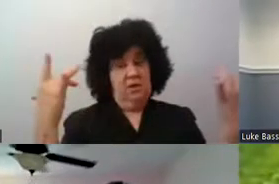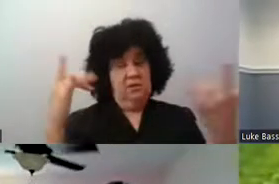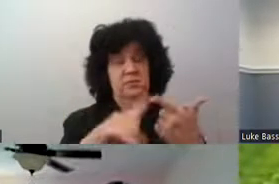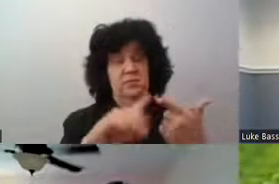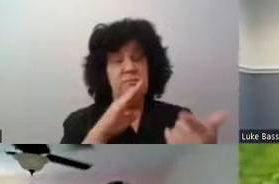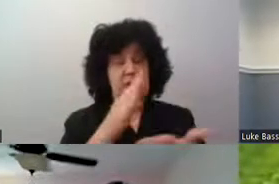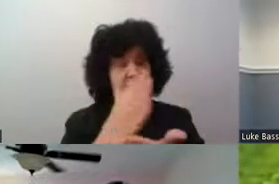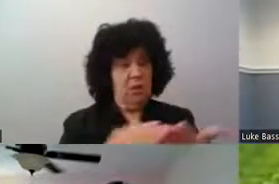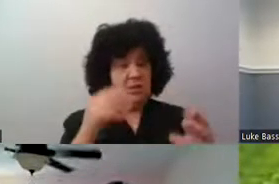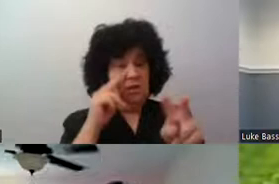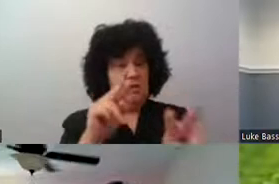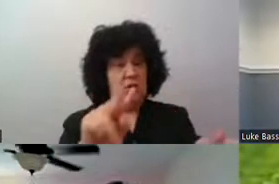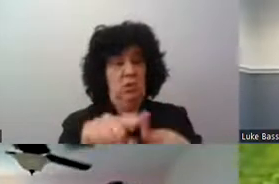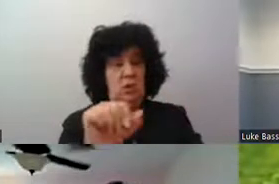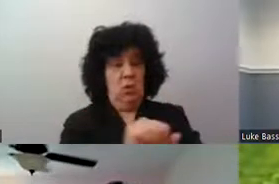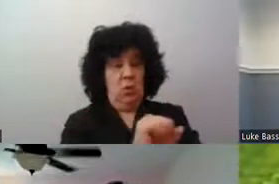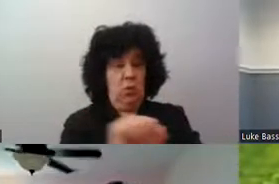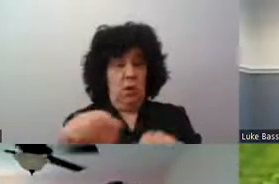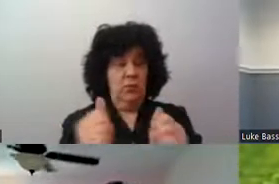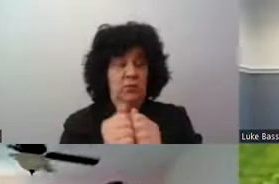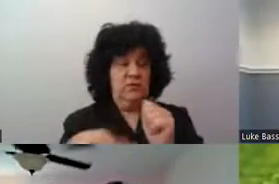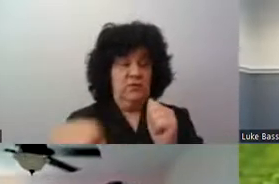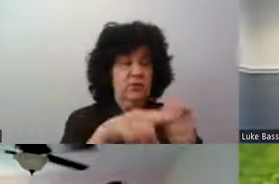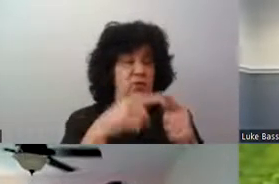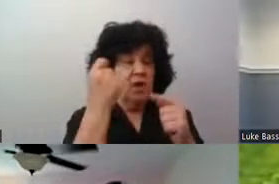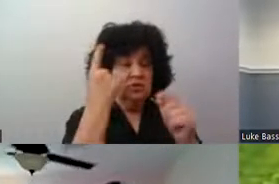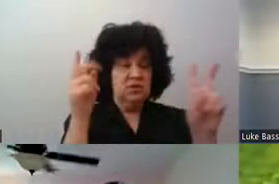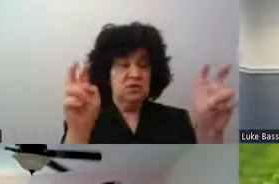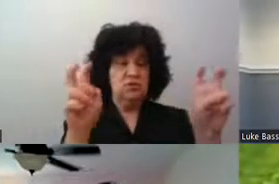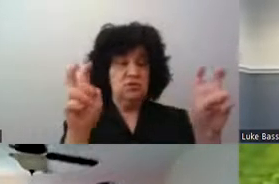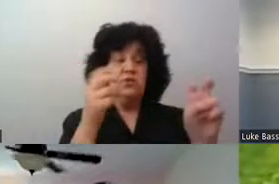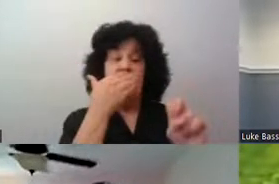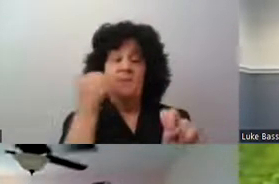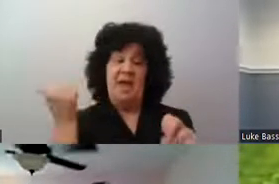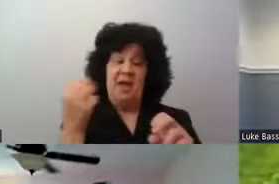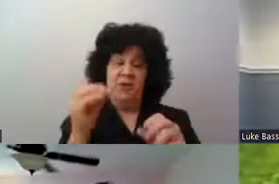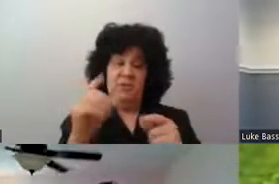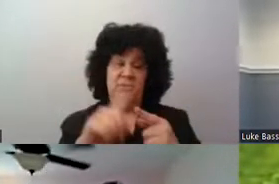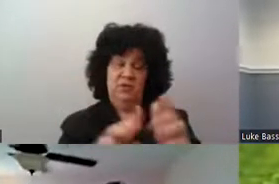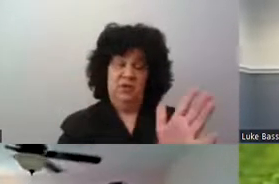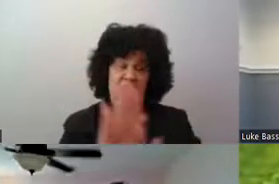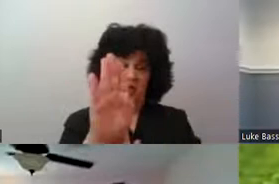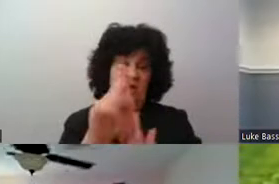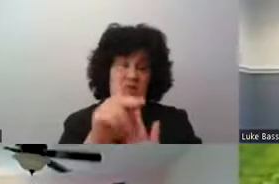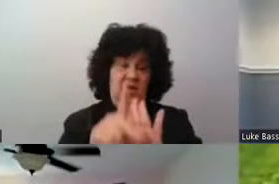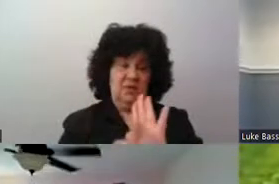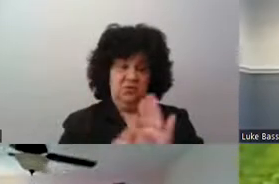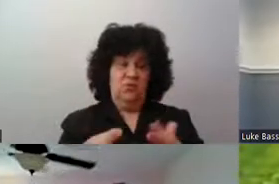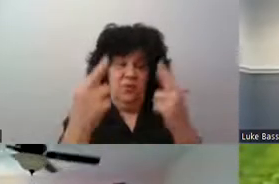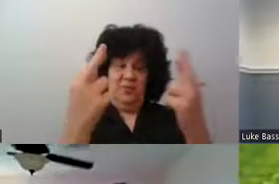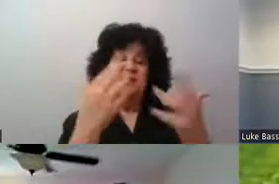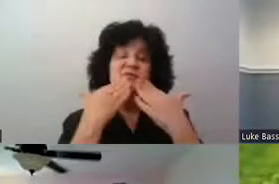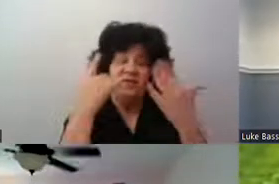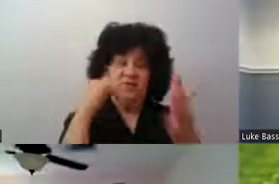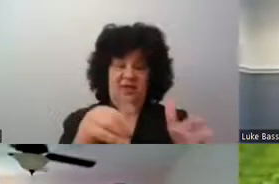and look forward to working with the subcommittee to understand these issues better and to develop policy recommendations that will move markets. Thank you for this